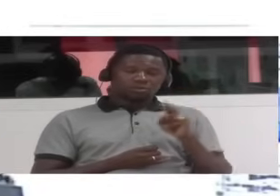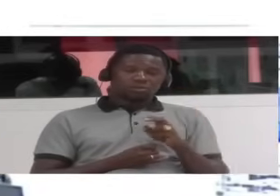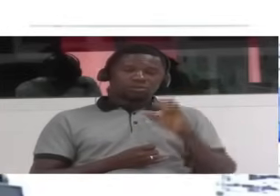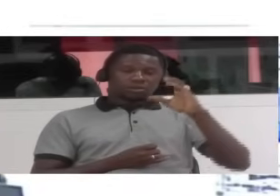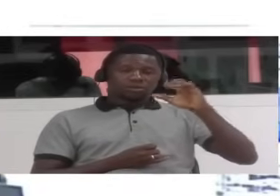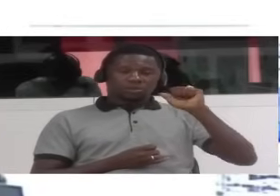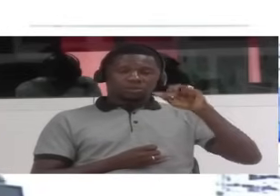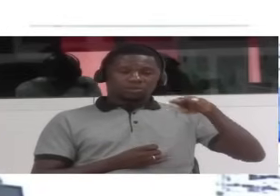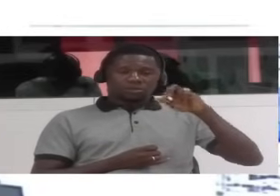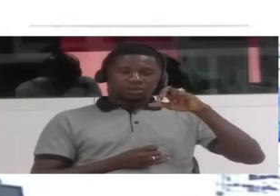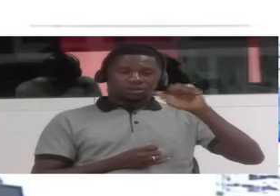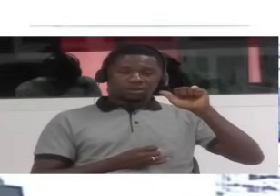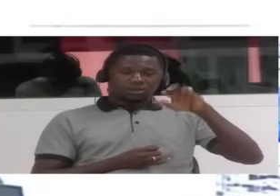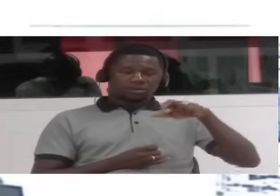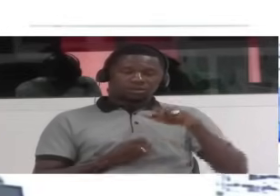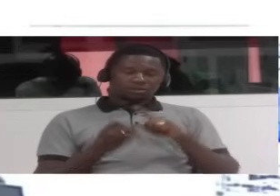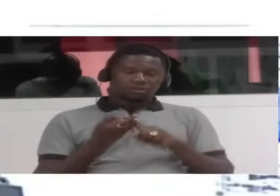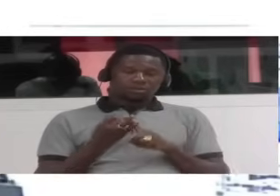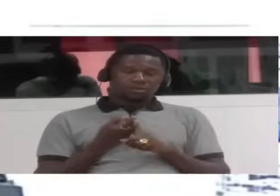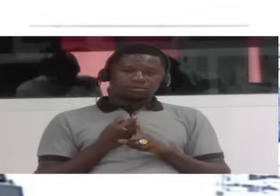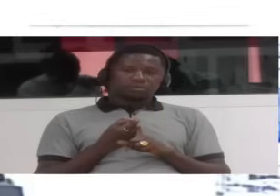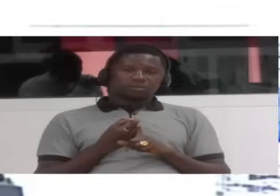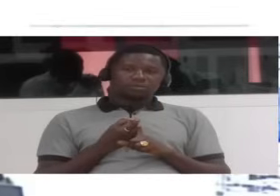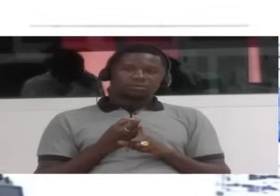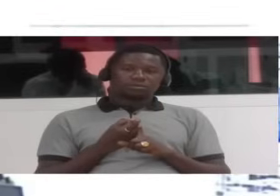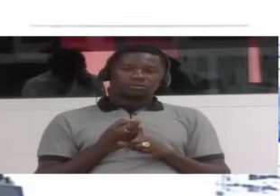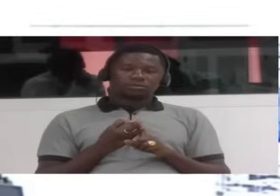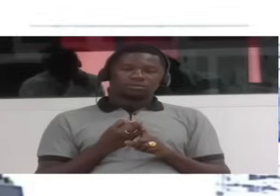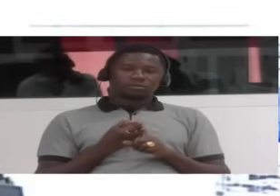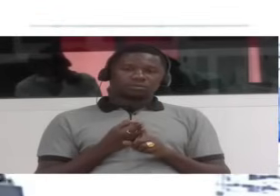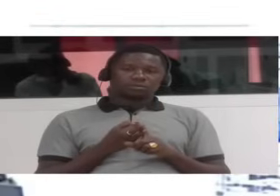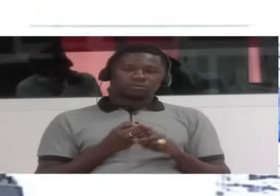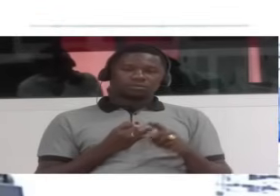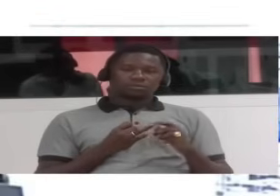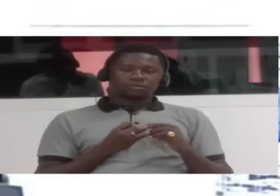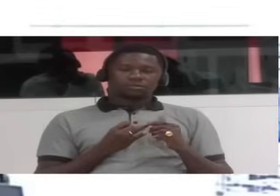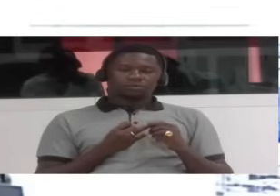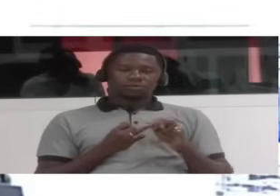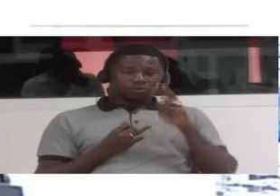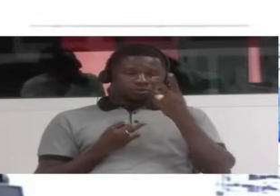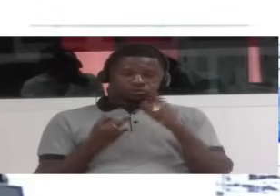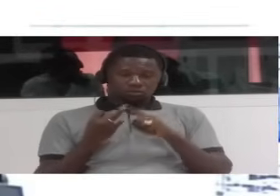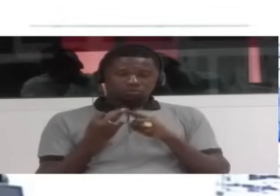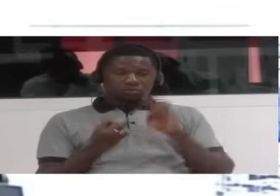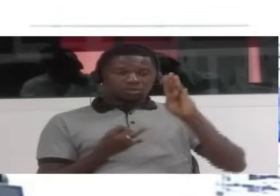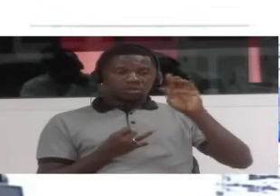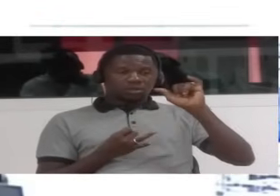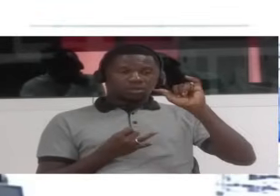Kausu Kamara. Alias Bomba. Or Bombarde? Bombarde, yes. Okay, who's two? I saw